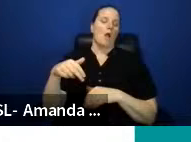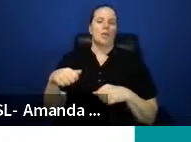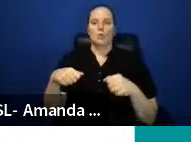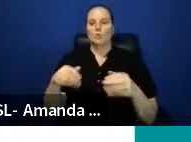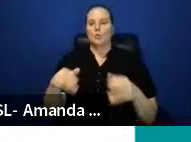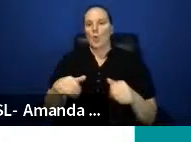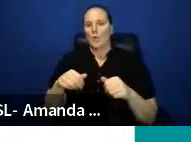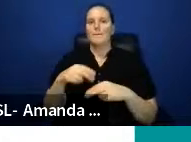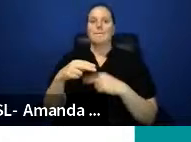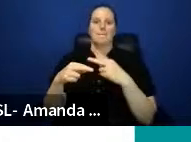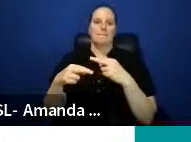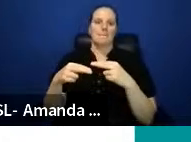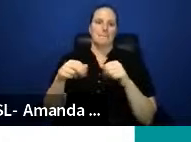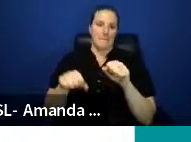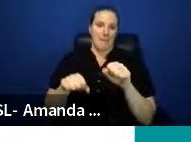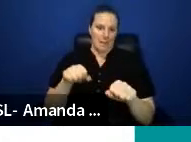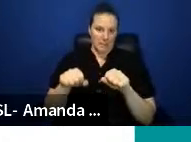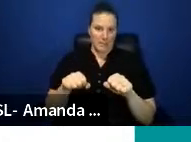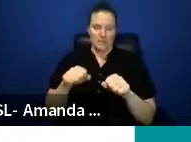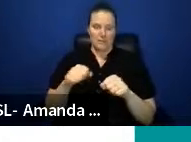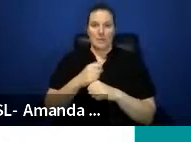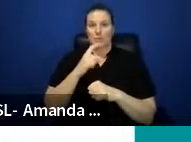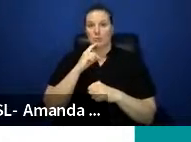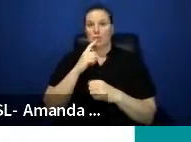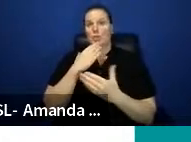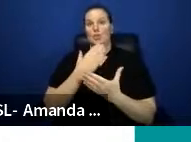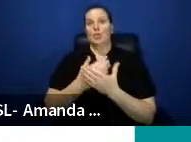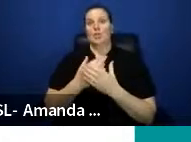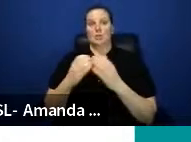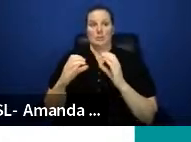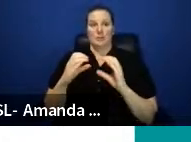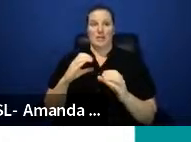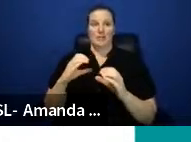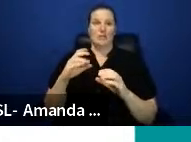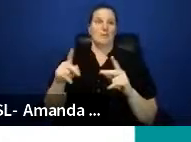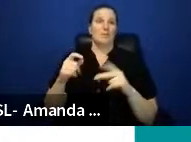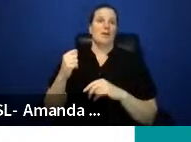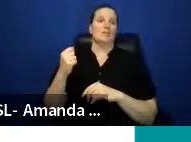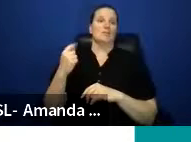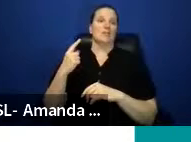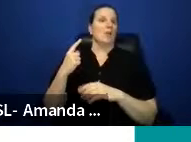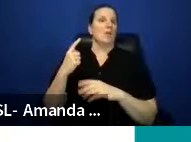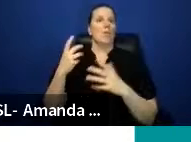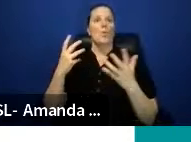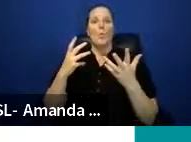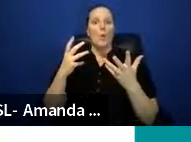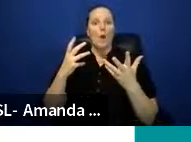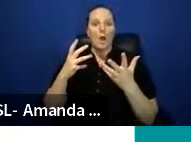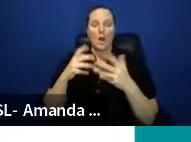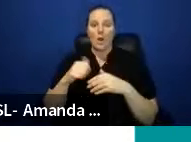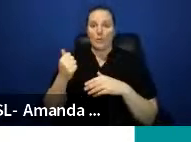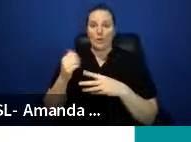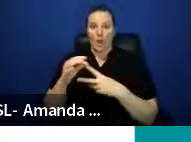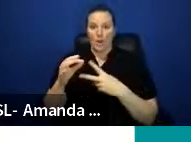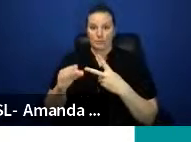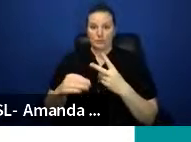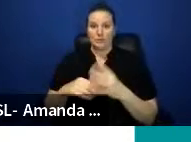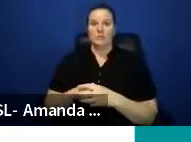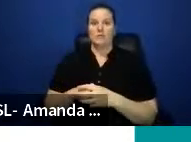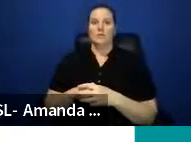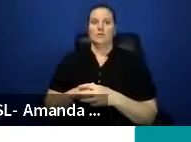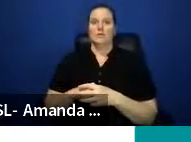biking, and making sure that there's good proactive communication so that folks understand what those alternatives are. Another is